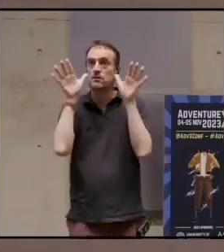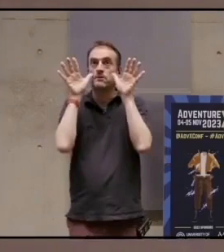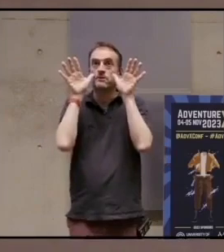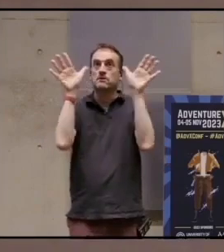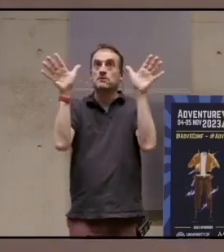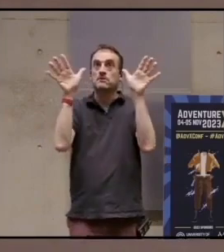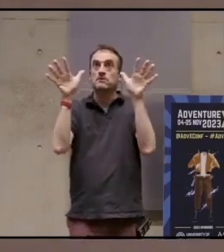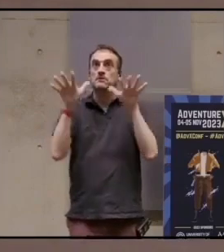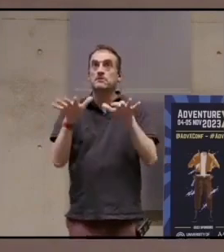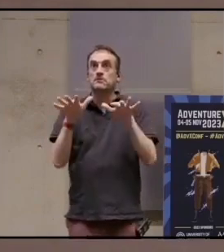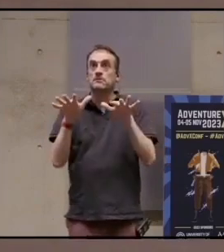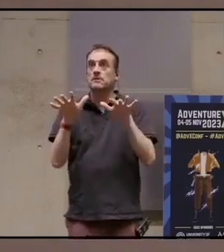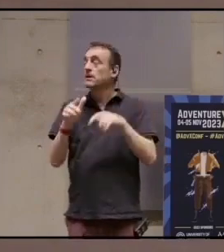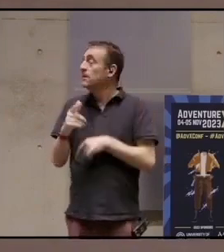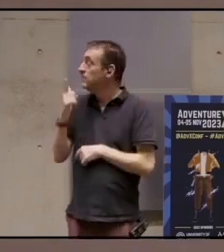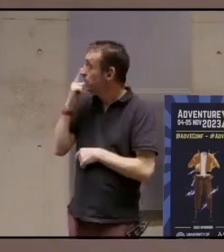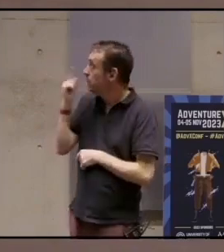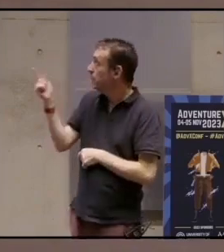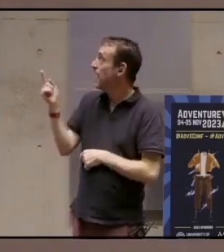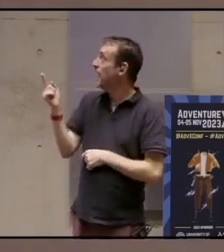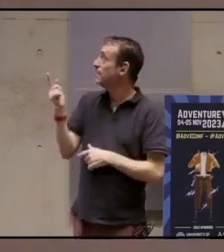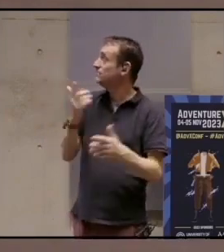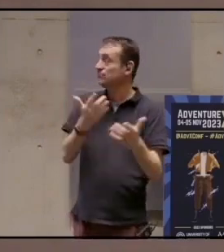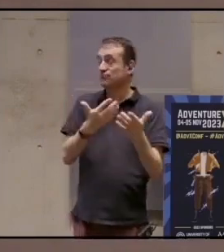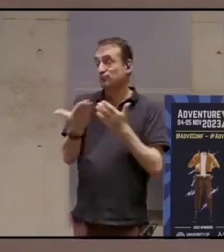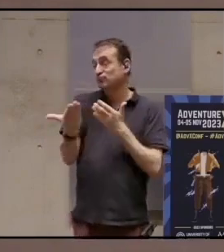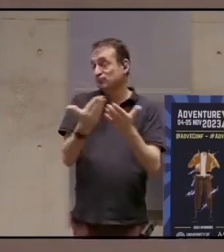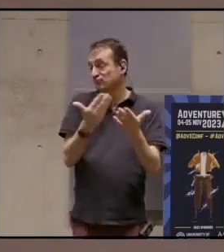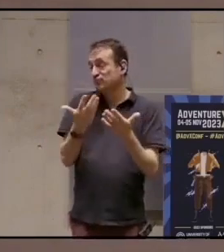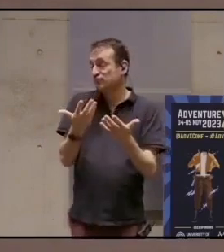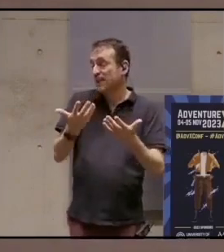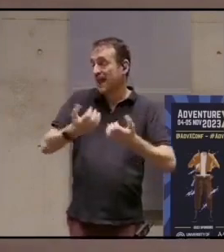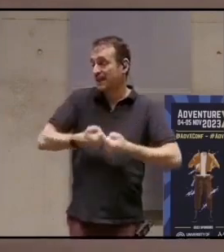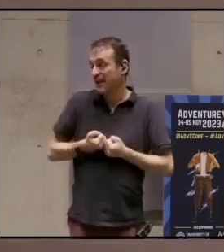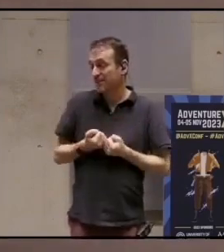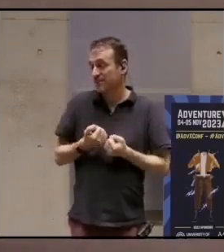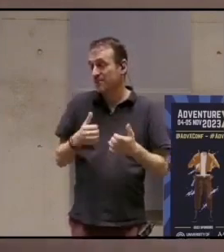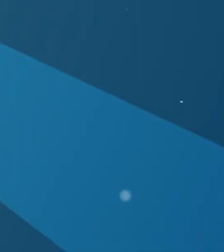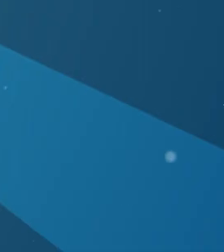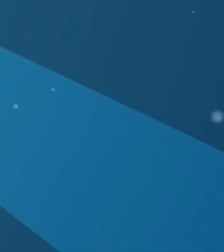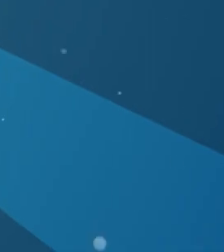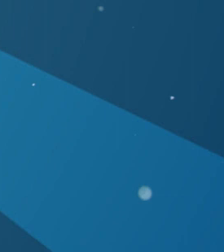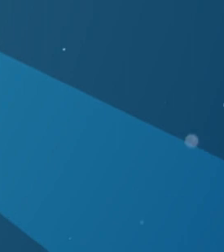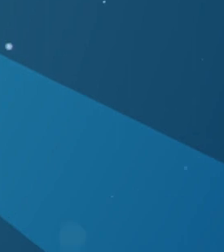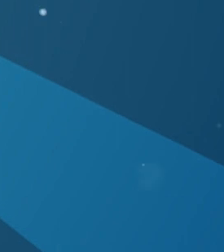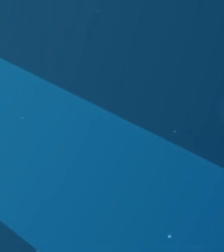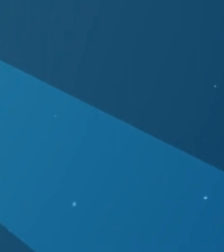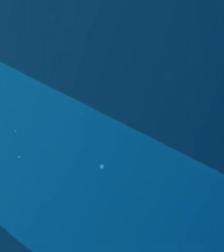will be able to deal with it no matter what happens. Thank you very much.